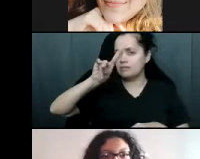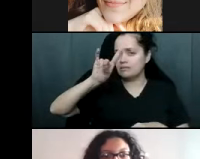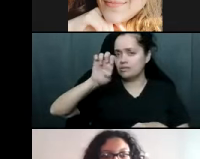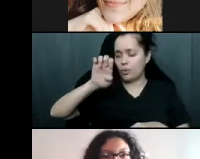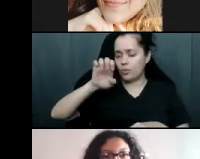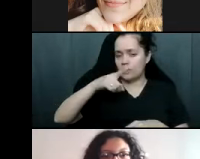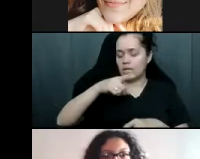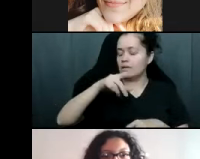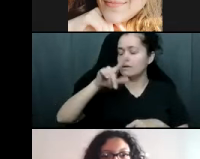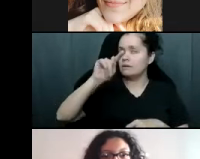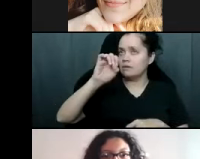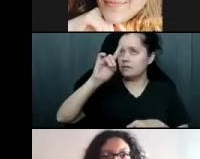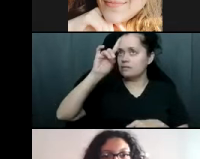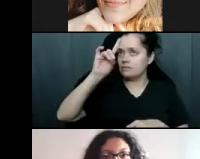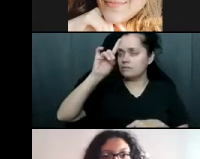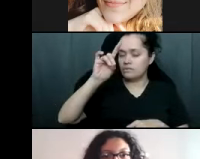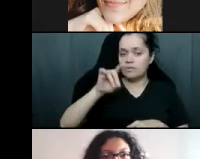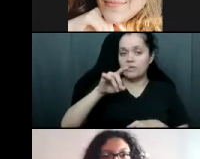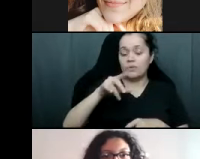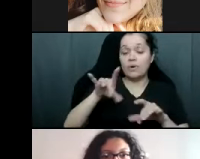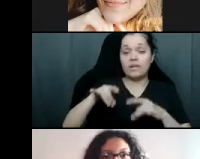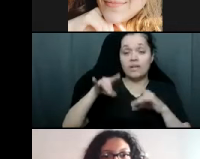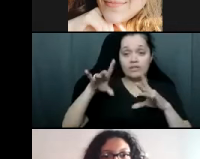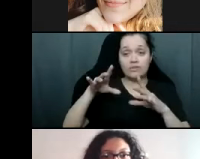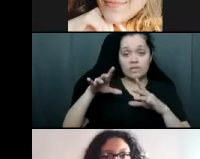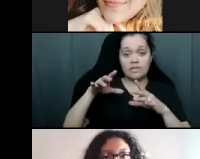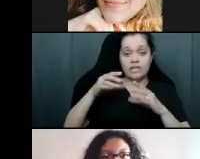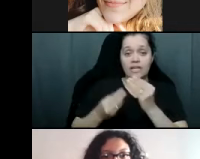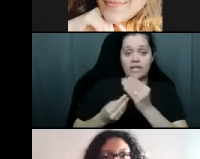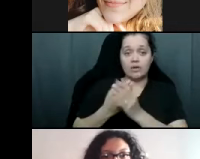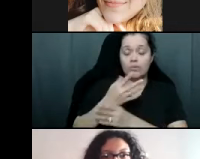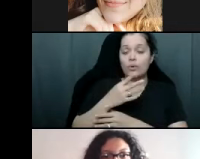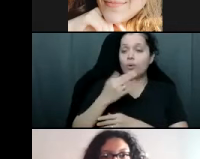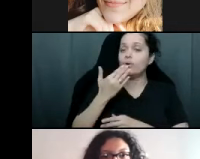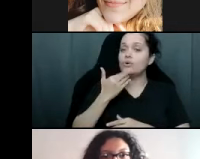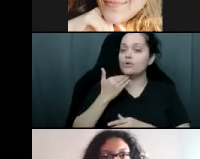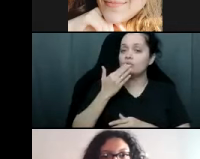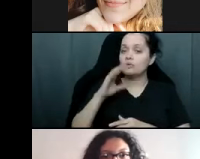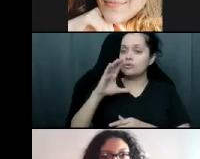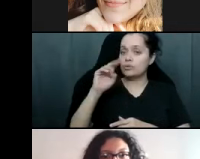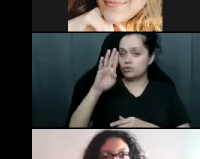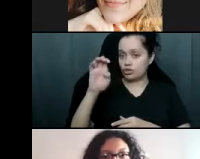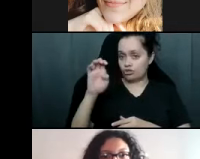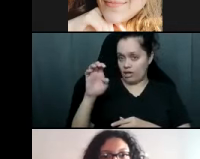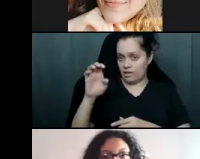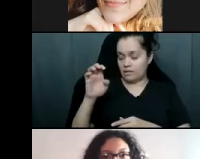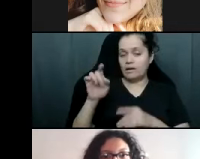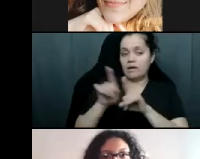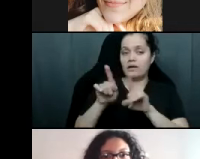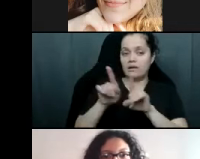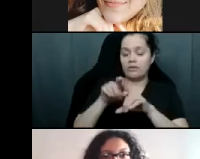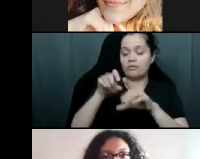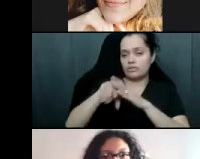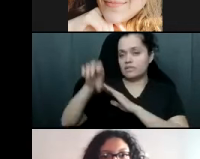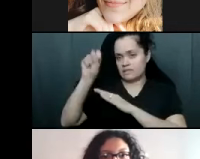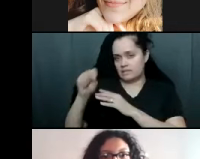Well, in Australia, they do raise sugarcane. That is one of the crops in Australia, as well as in South